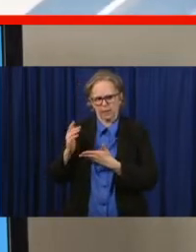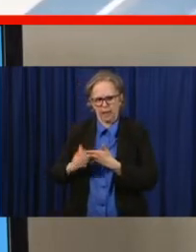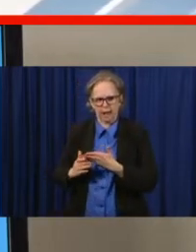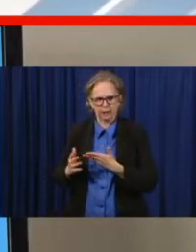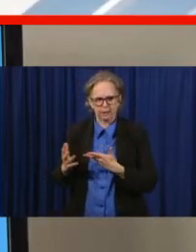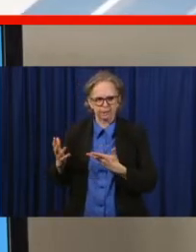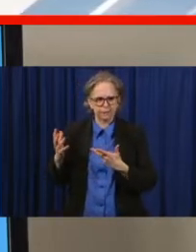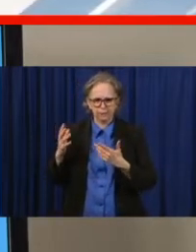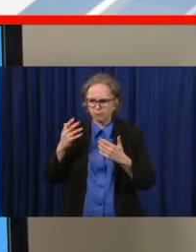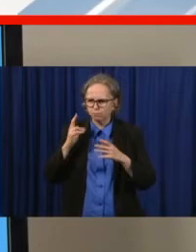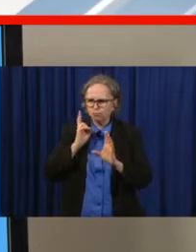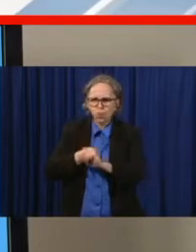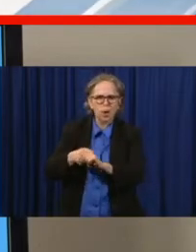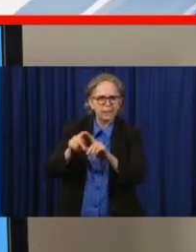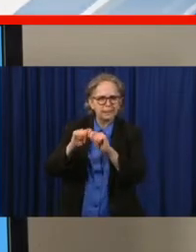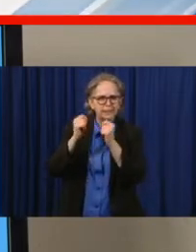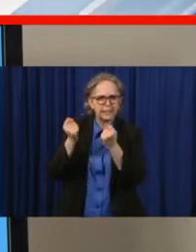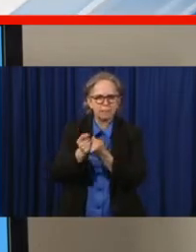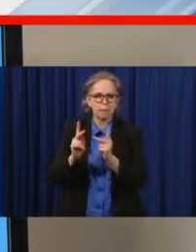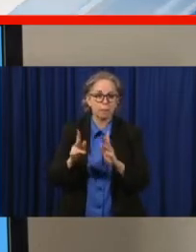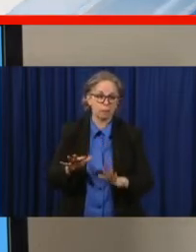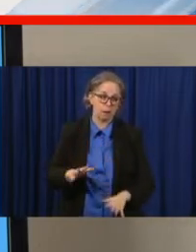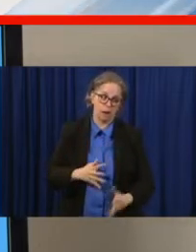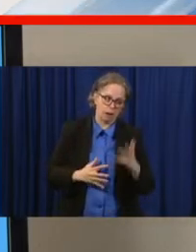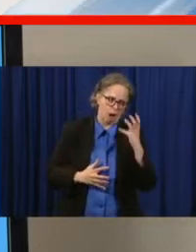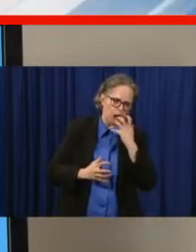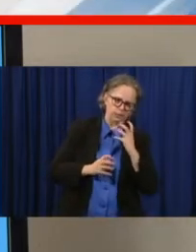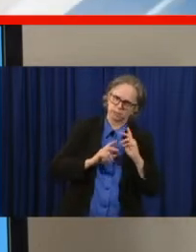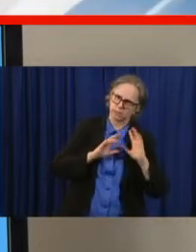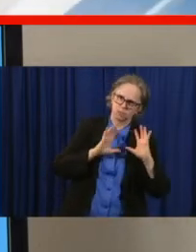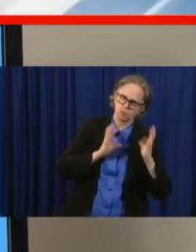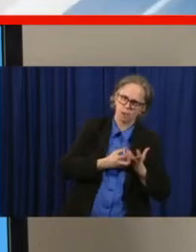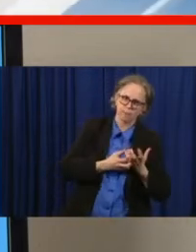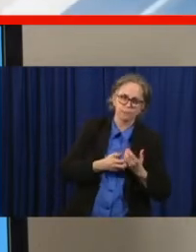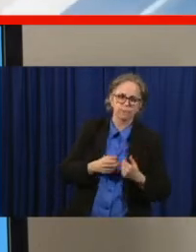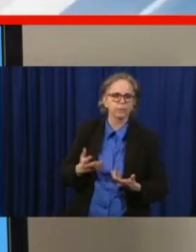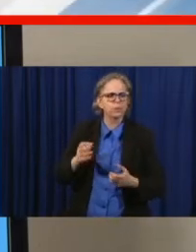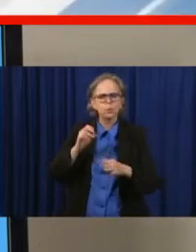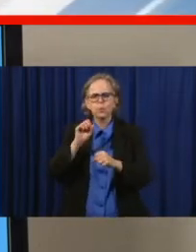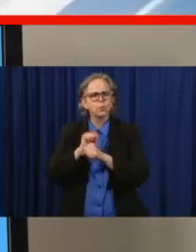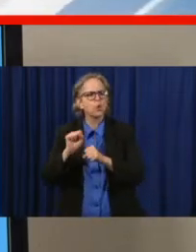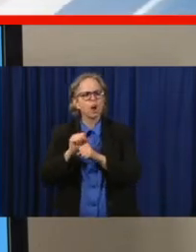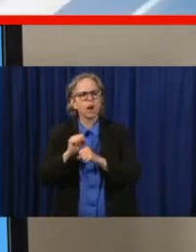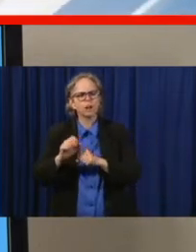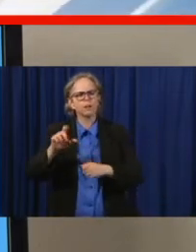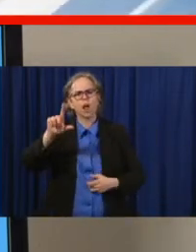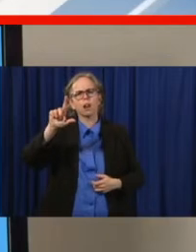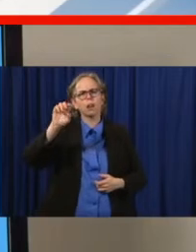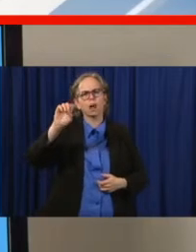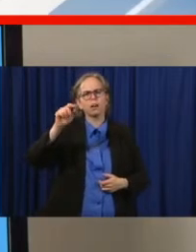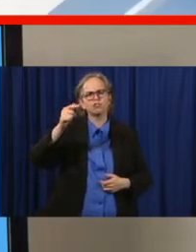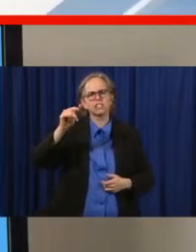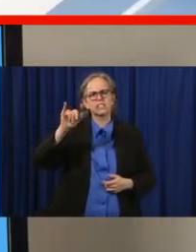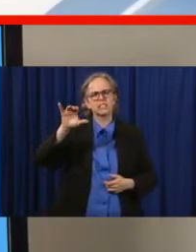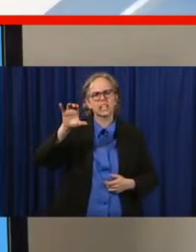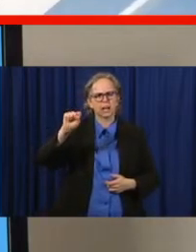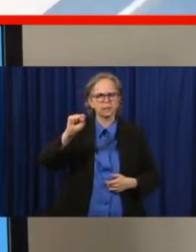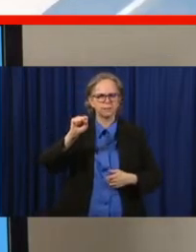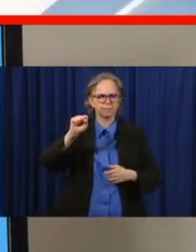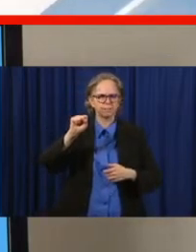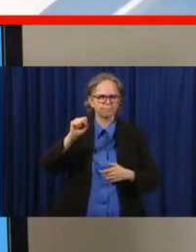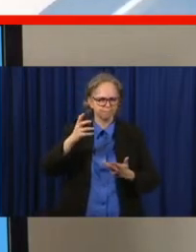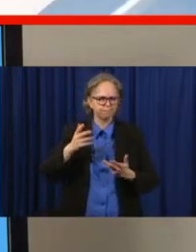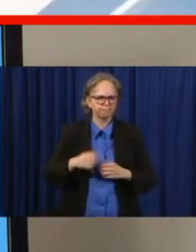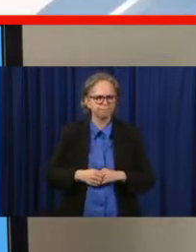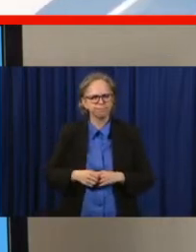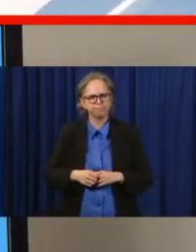which is an outstanding group, working on an entirely new way of logistics. You heard the director talk a little bit more